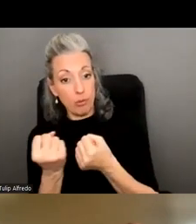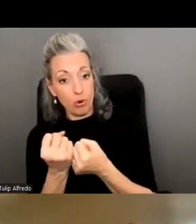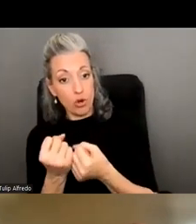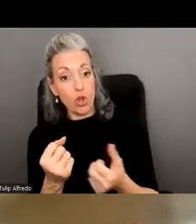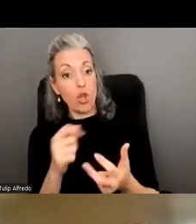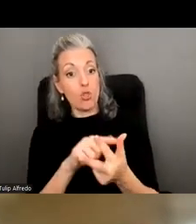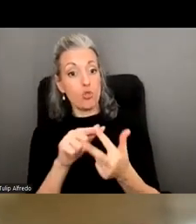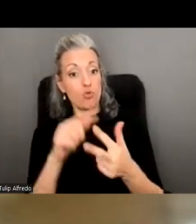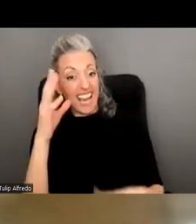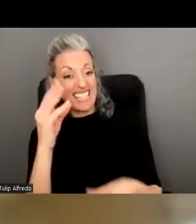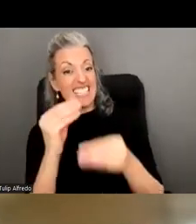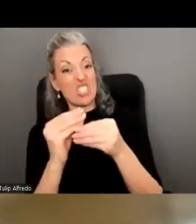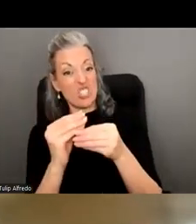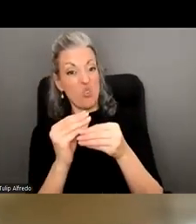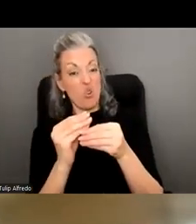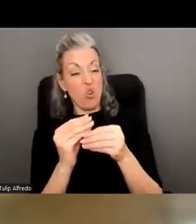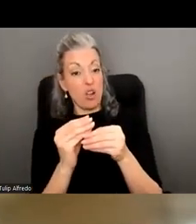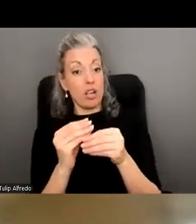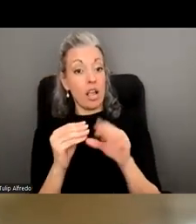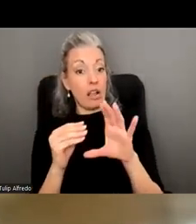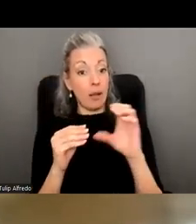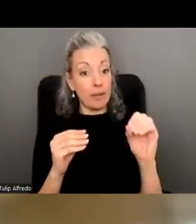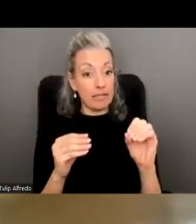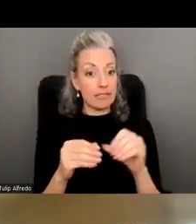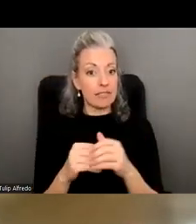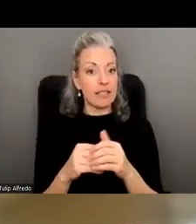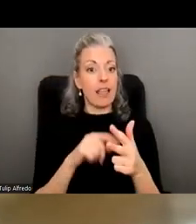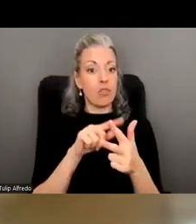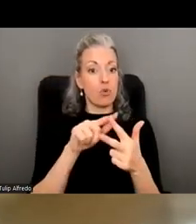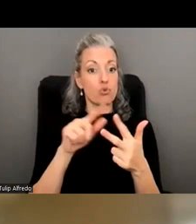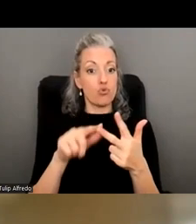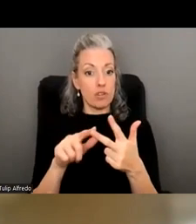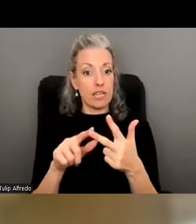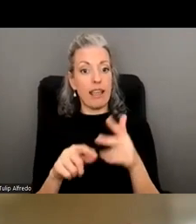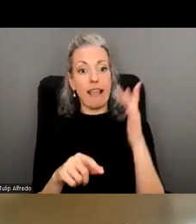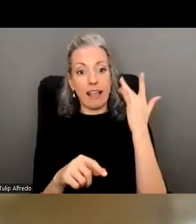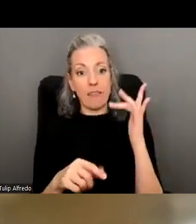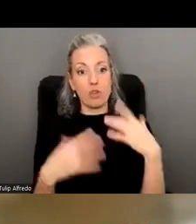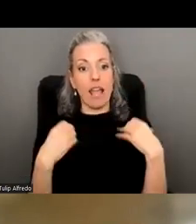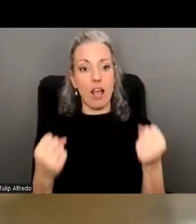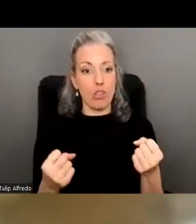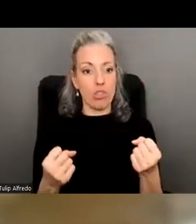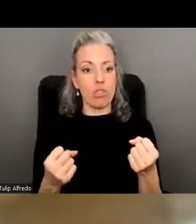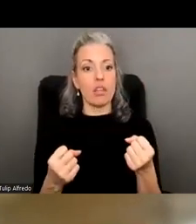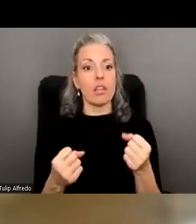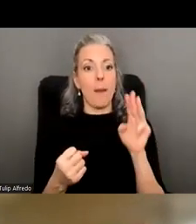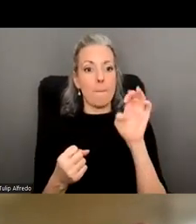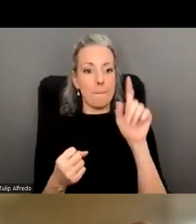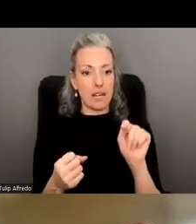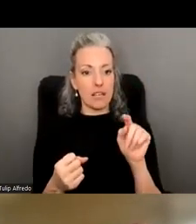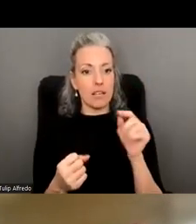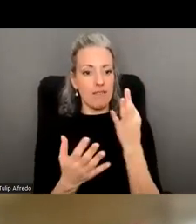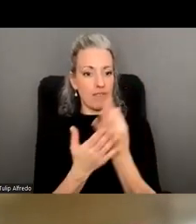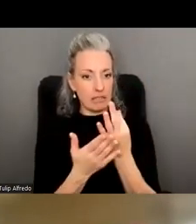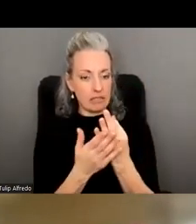foundations, this California Healthcare Foundation, the Meta Fund, and the SCAN Foundation, we're now able to do a deeper dive